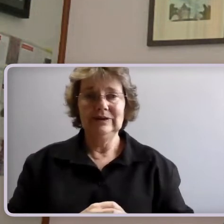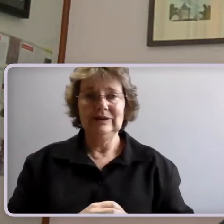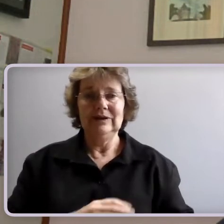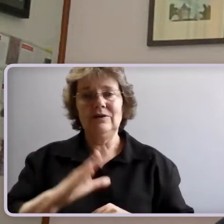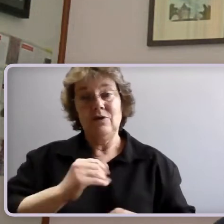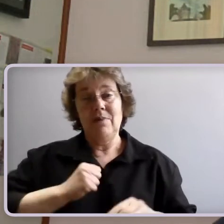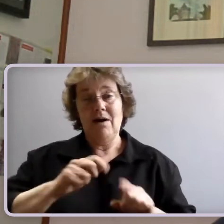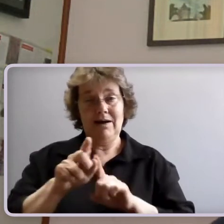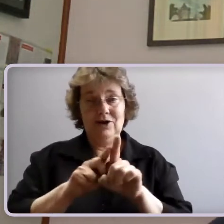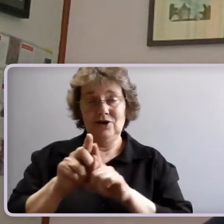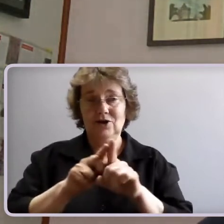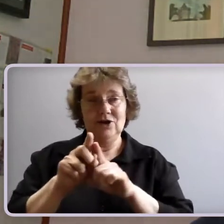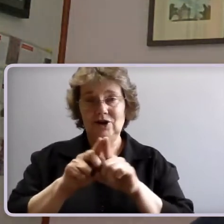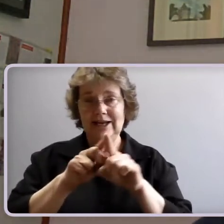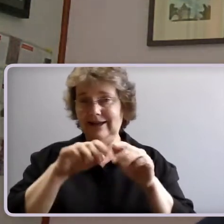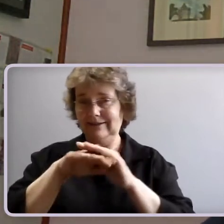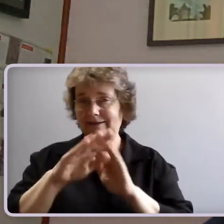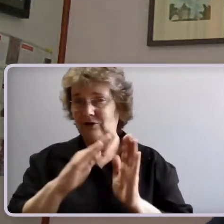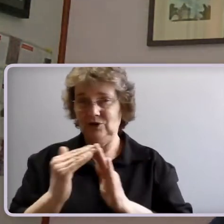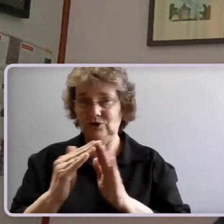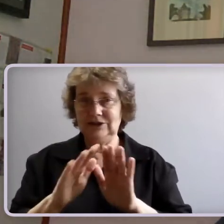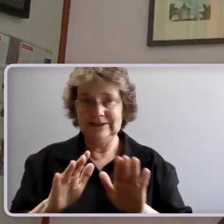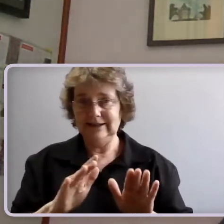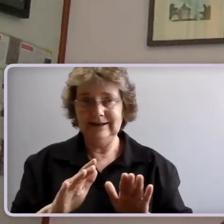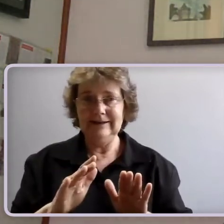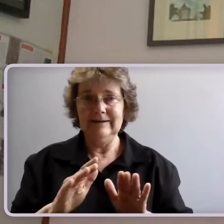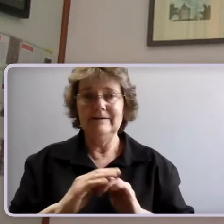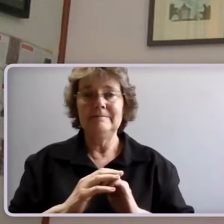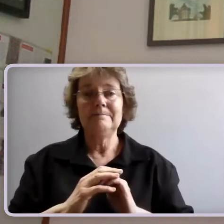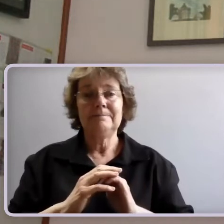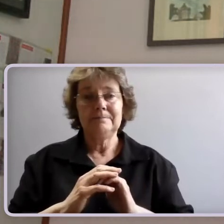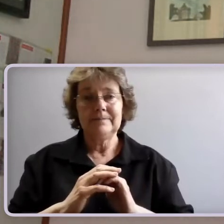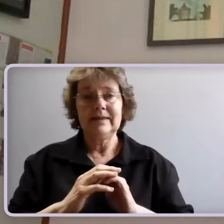that all these use of technology, apps,